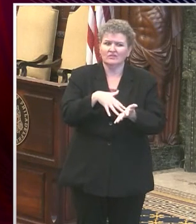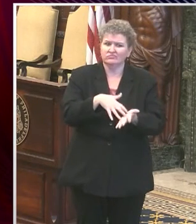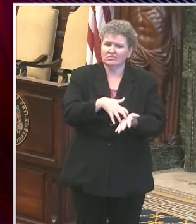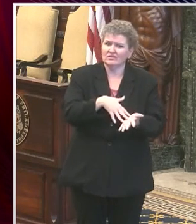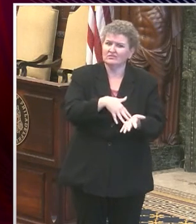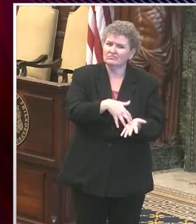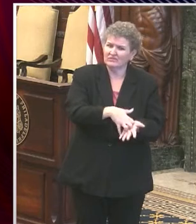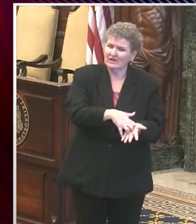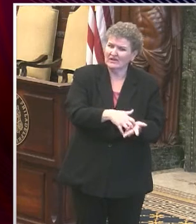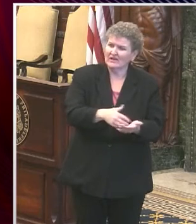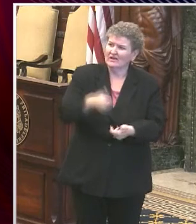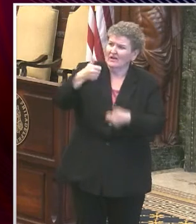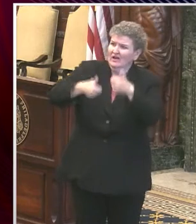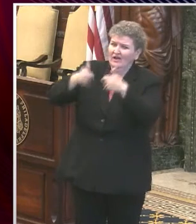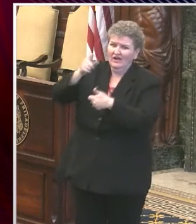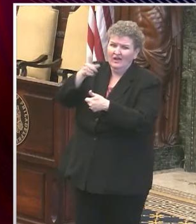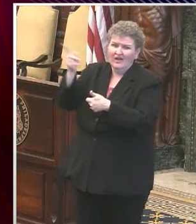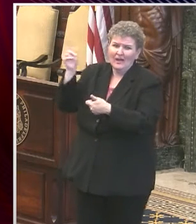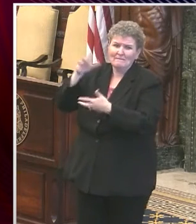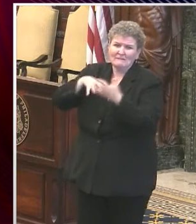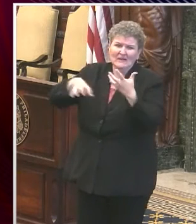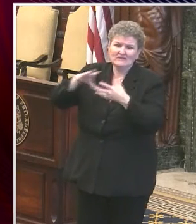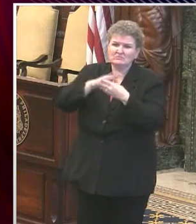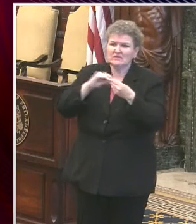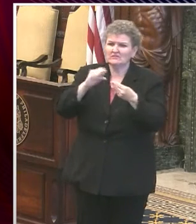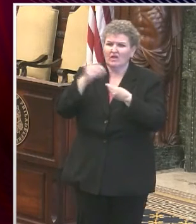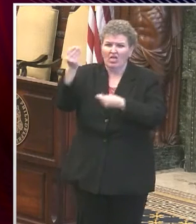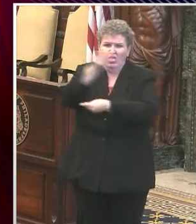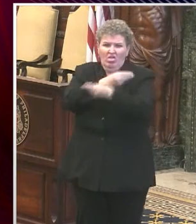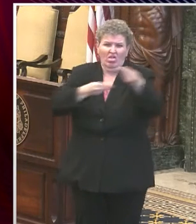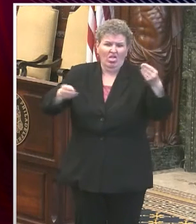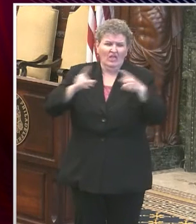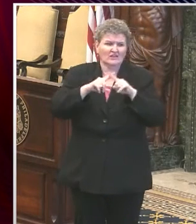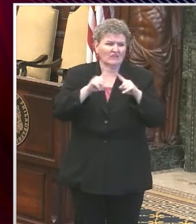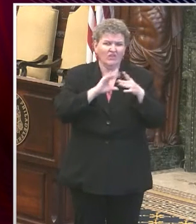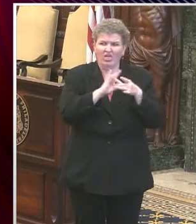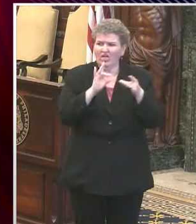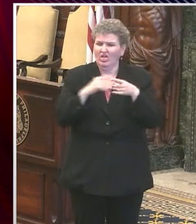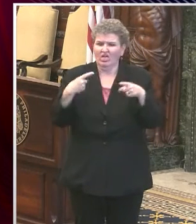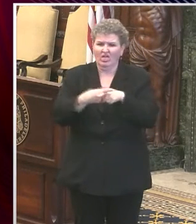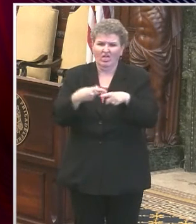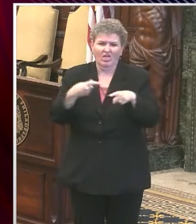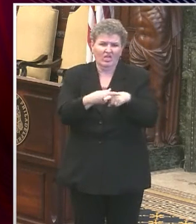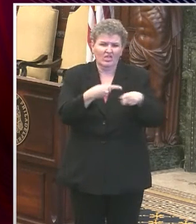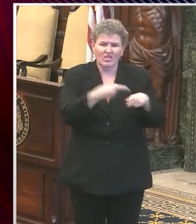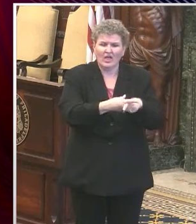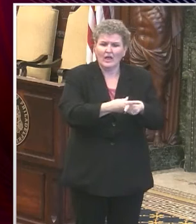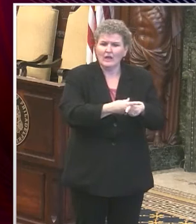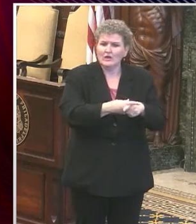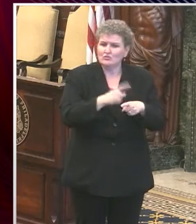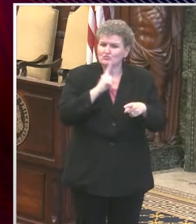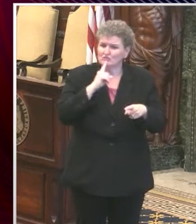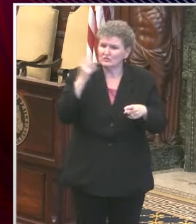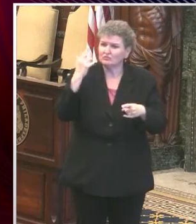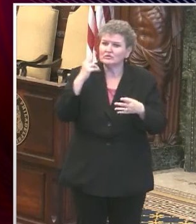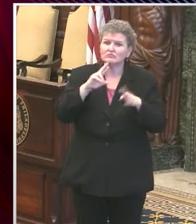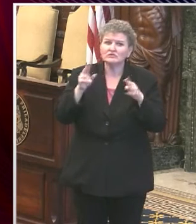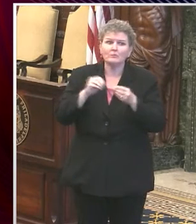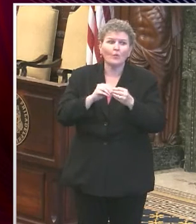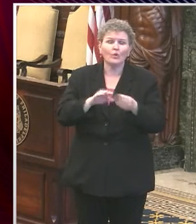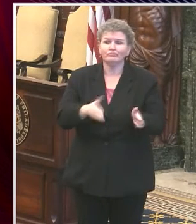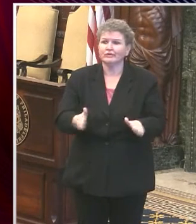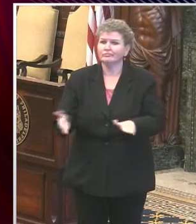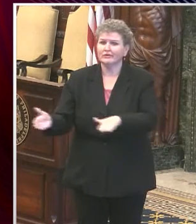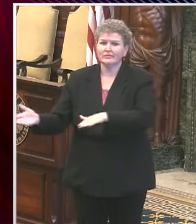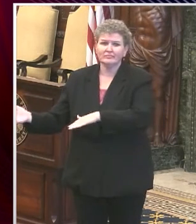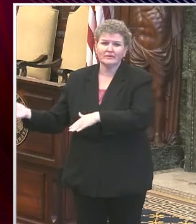been mixed, and that has really harmed our response in the country. And many people have died as a result of it. I think